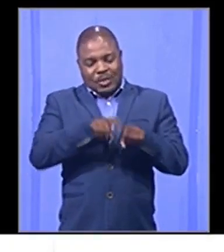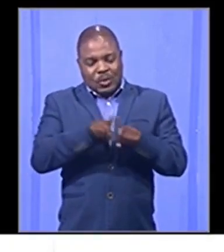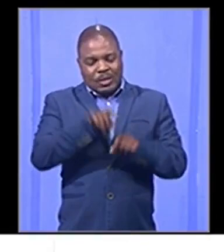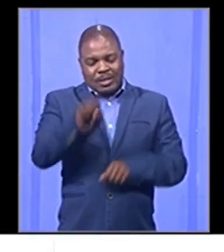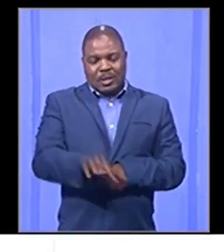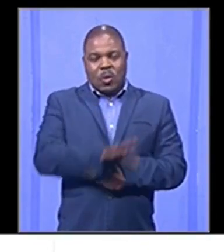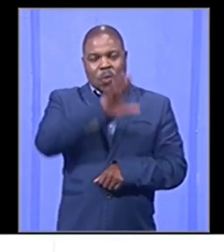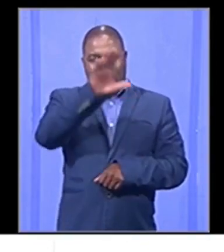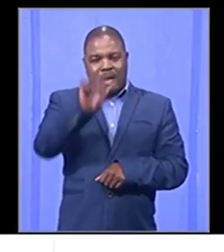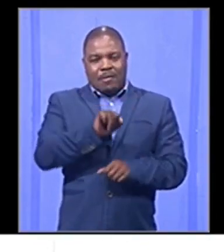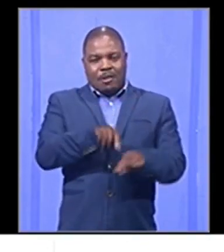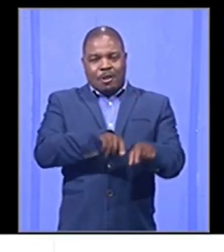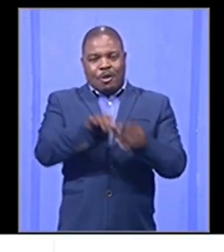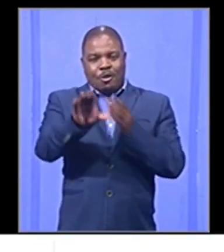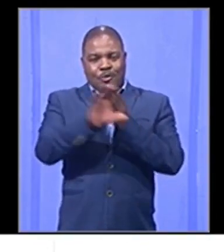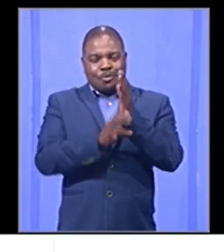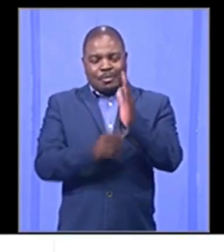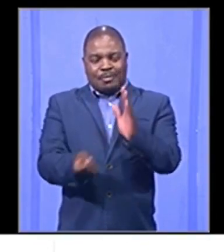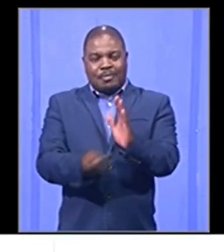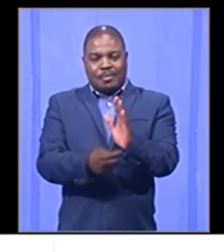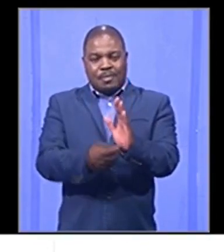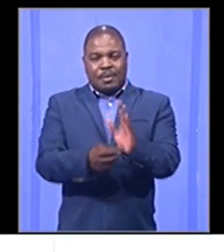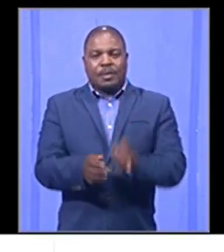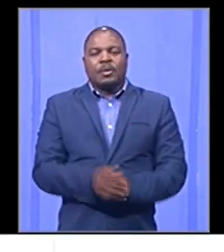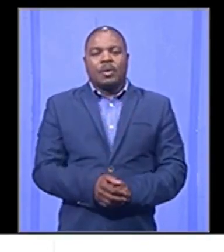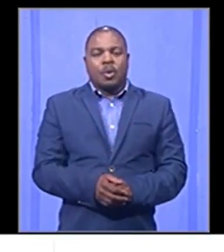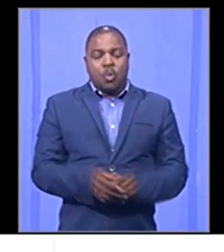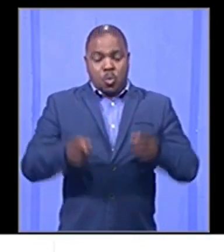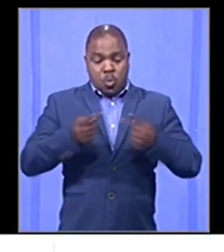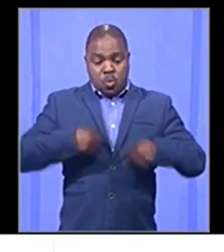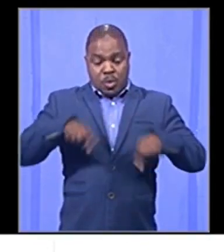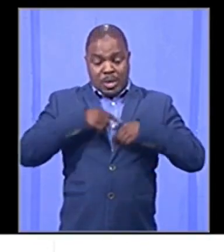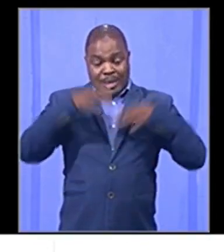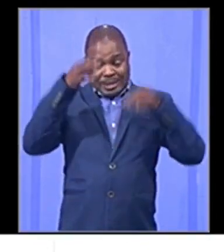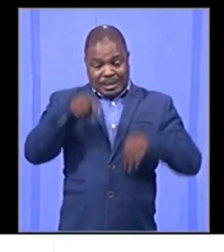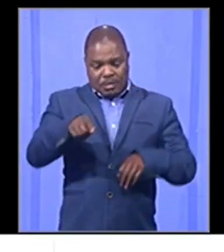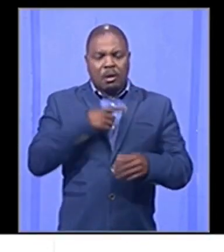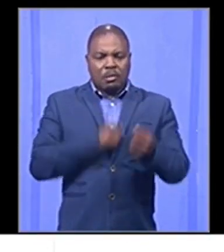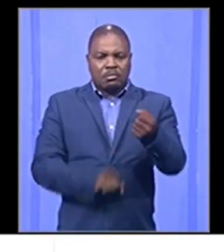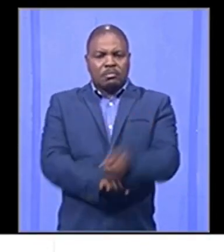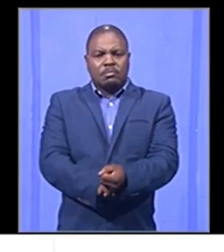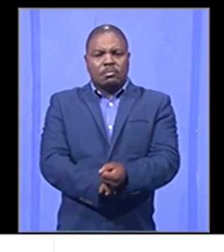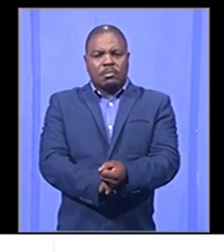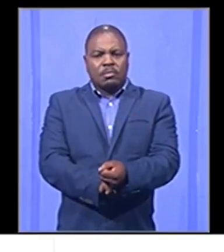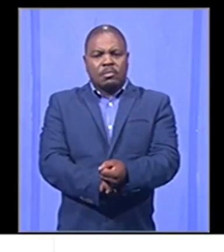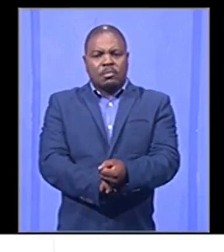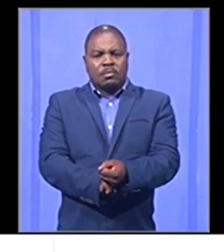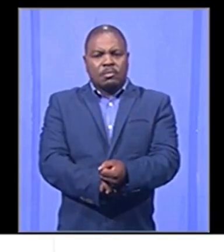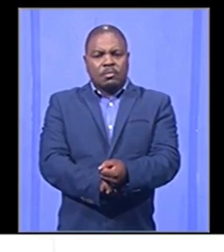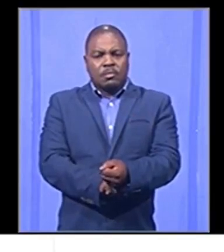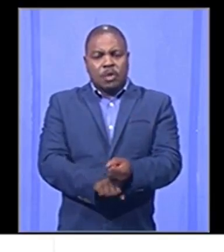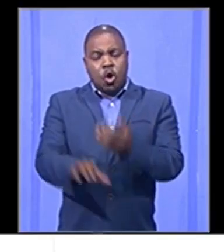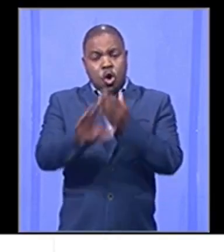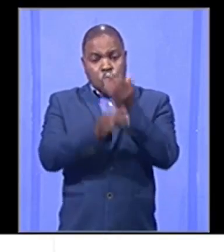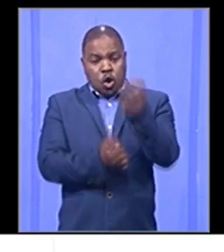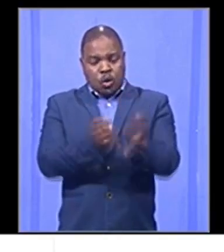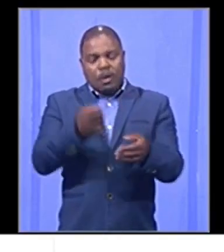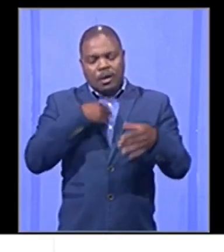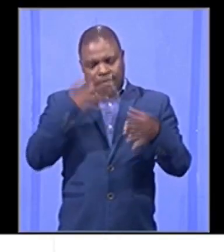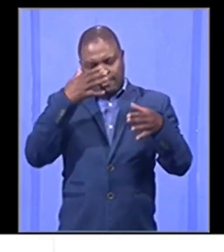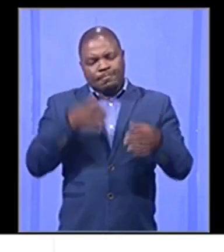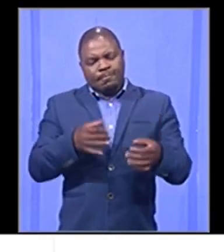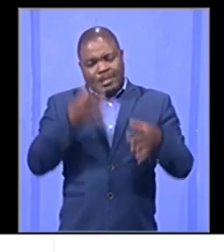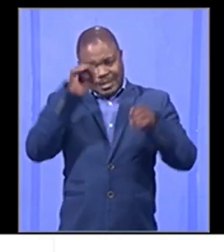constitutional order. We support the decision of the Constitutional Court